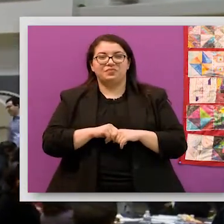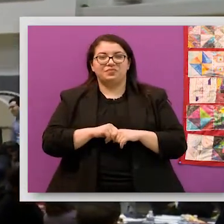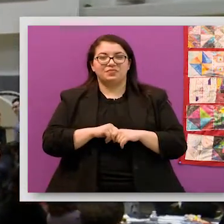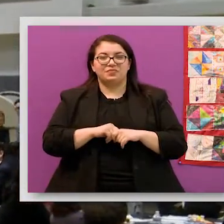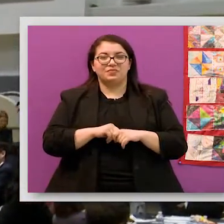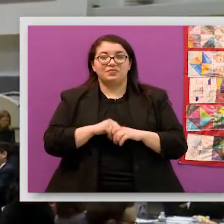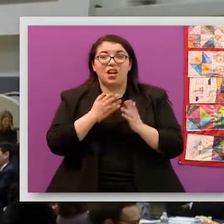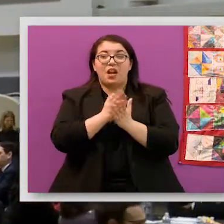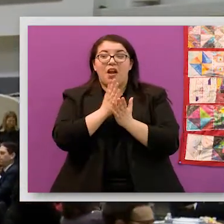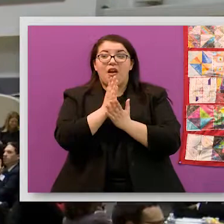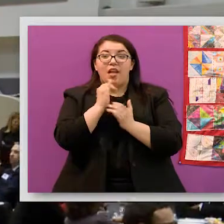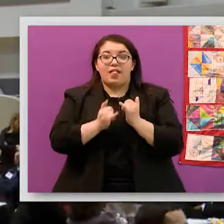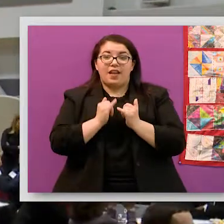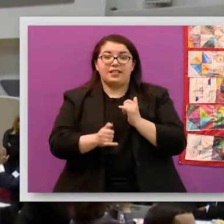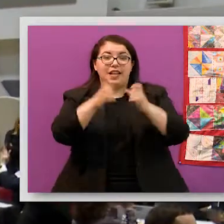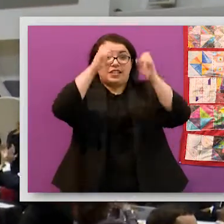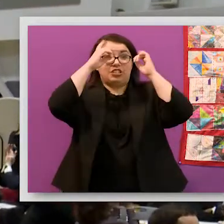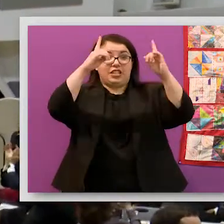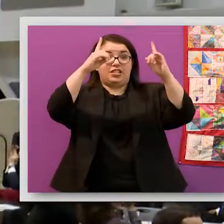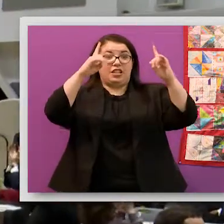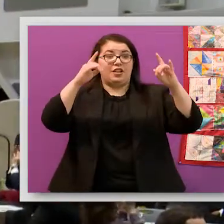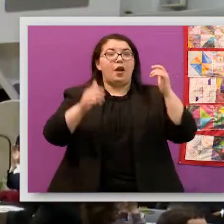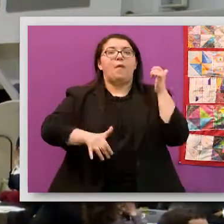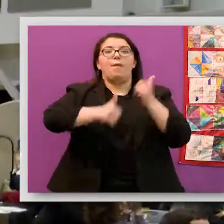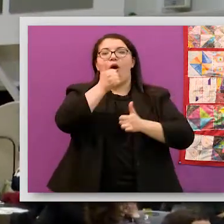All right, one more. Education?